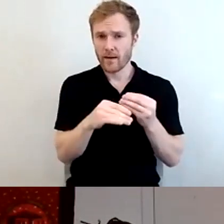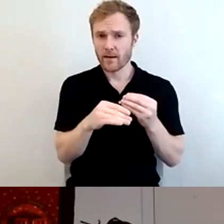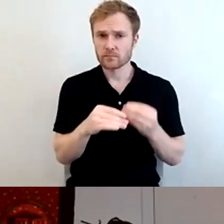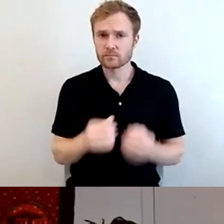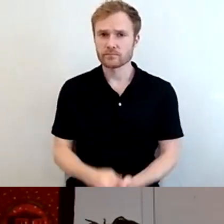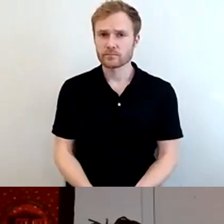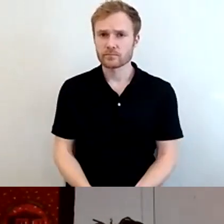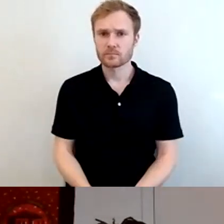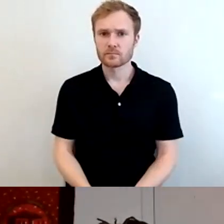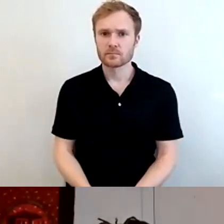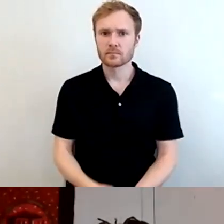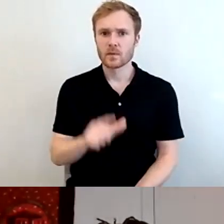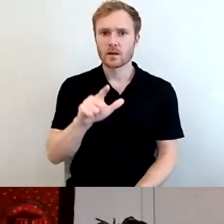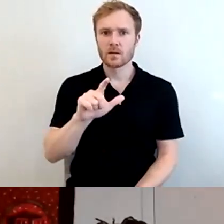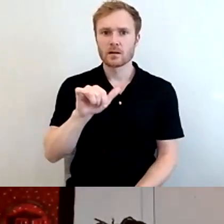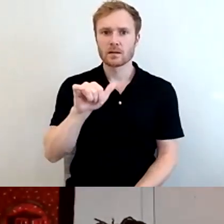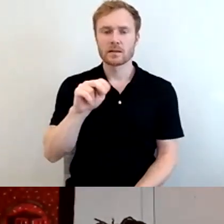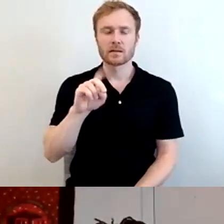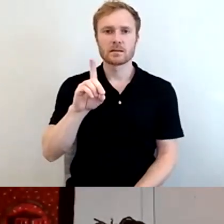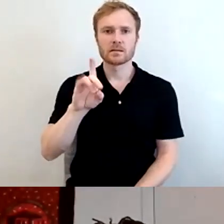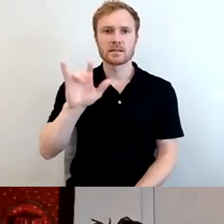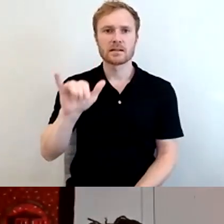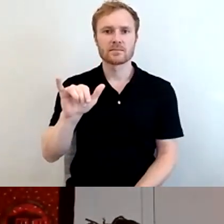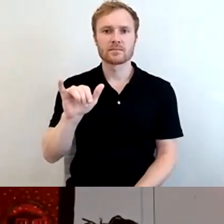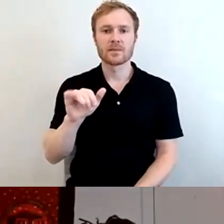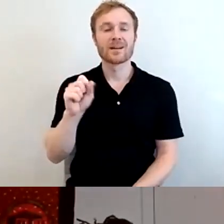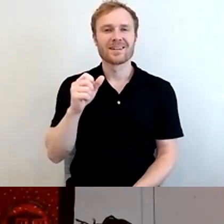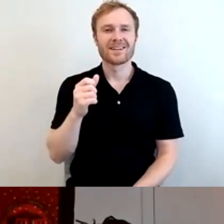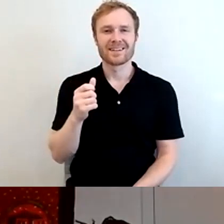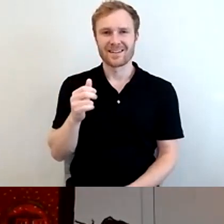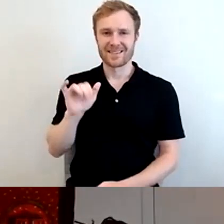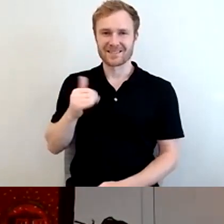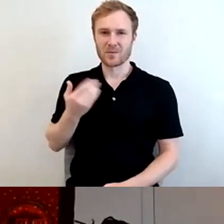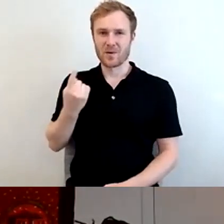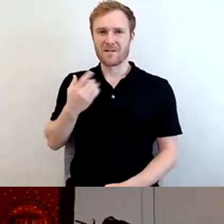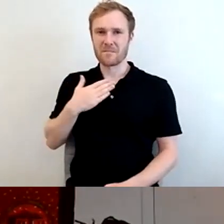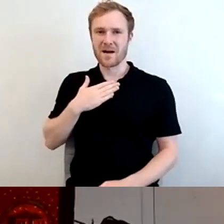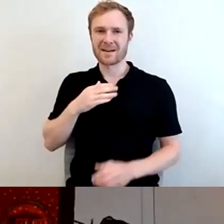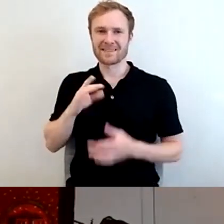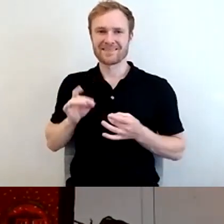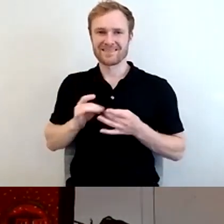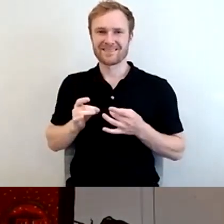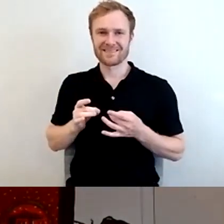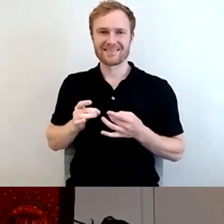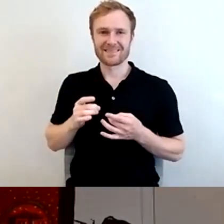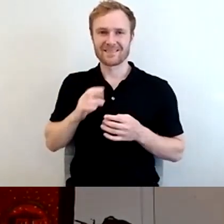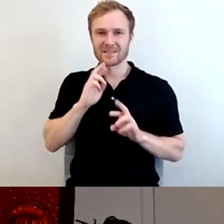Yeah, actually, I have that in one of my responses. It really